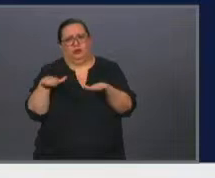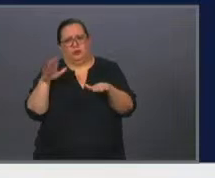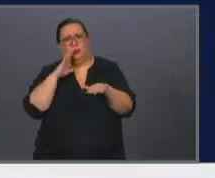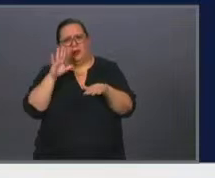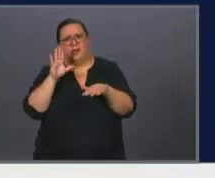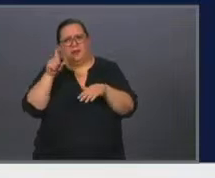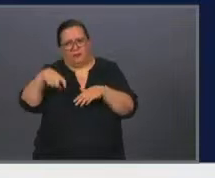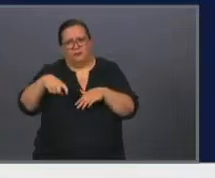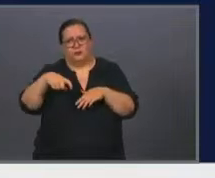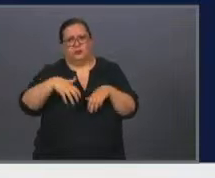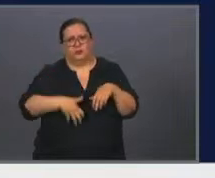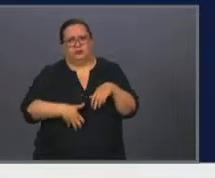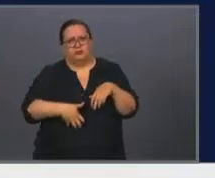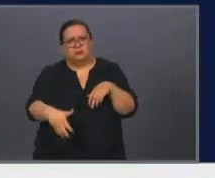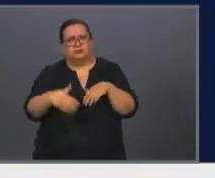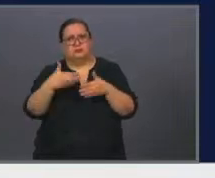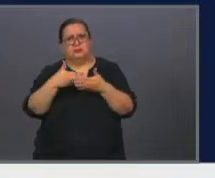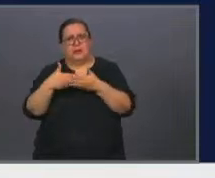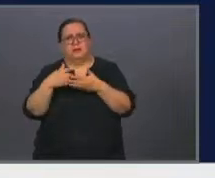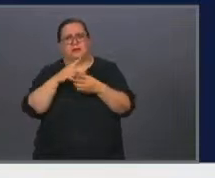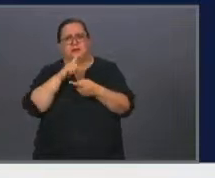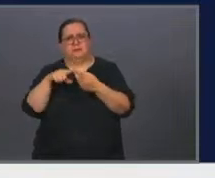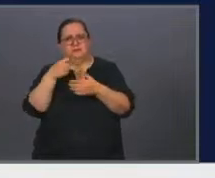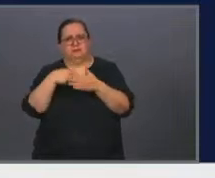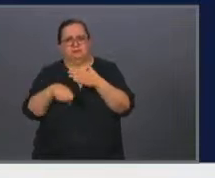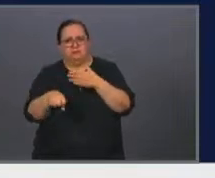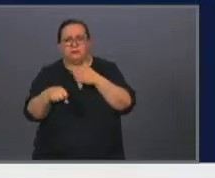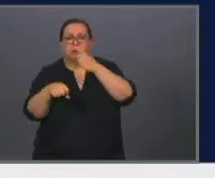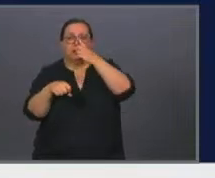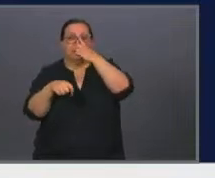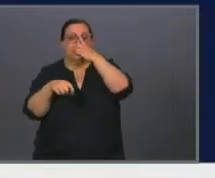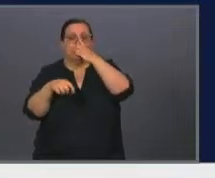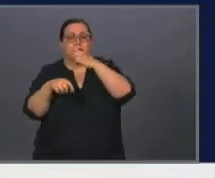carry babies to term.